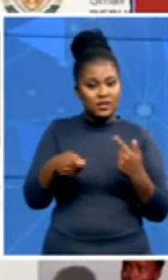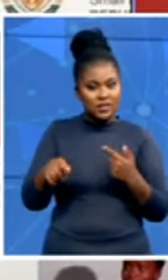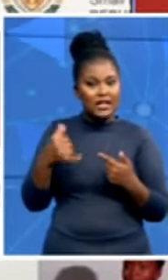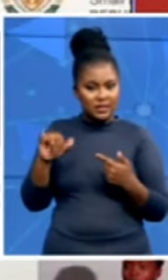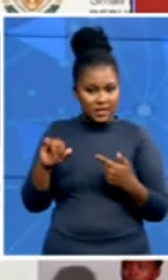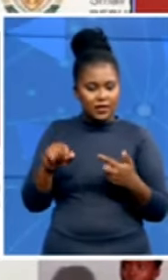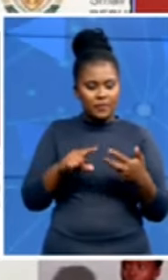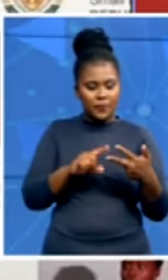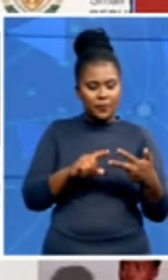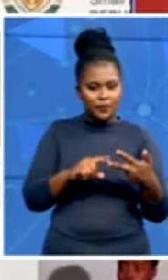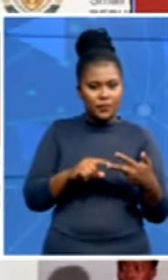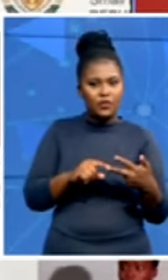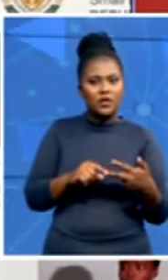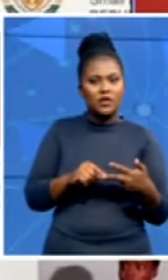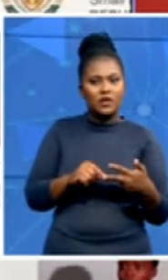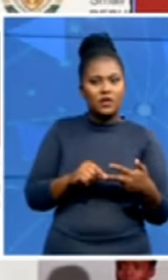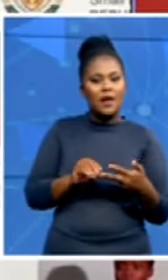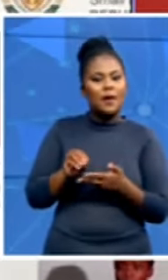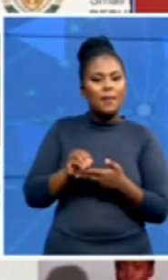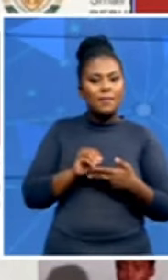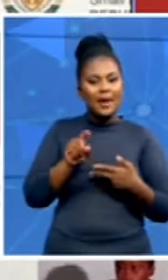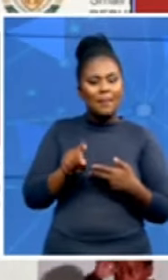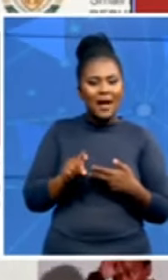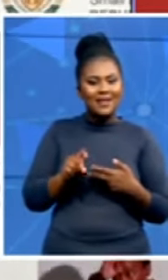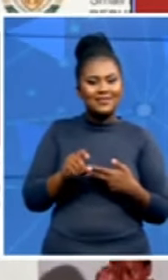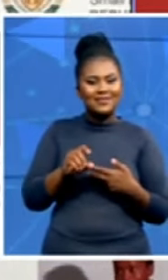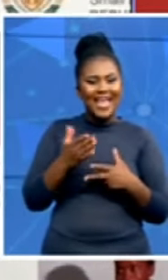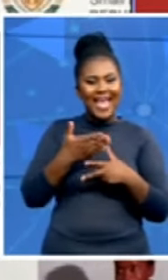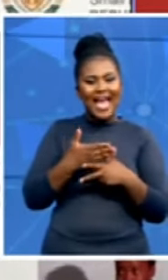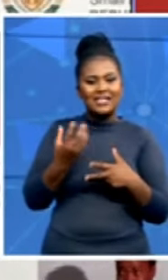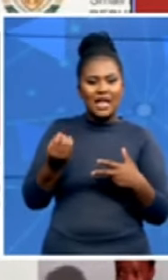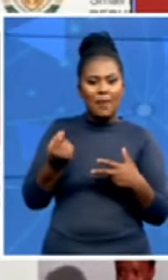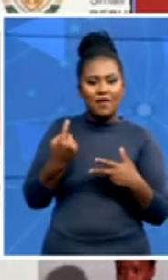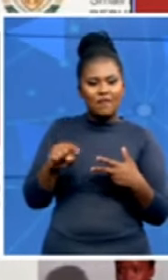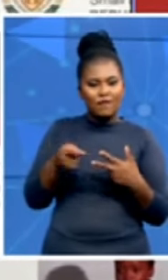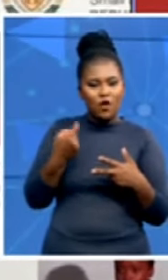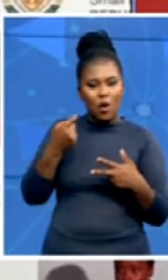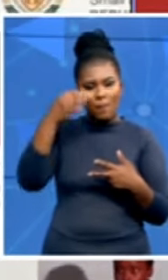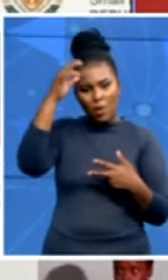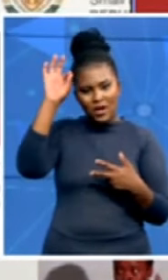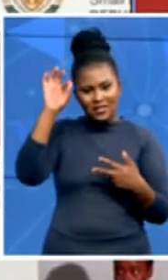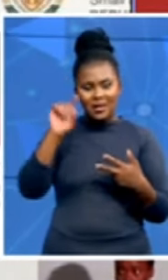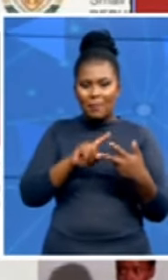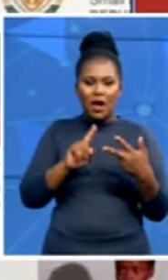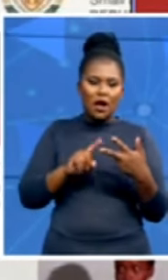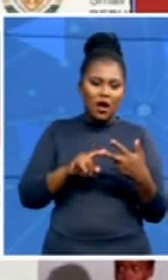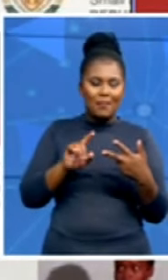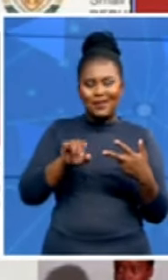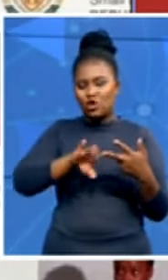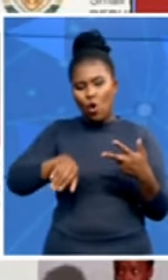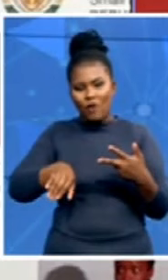must bring e-case numbers from the police station, of which later we really had to review that, because we later learned that